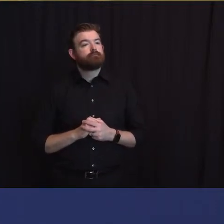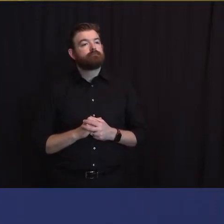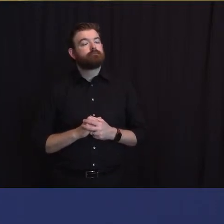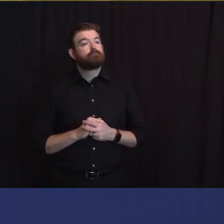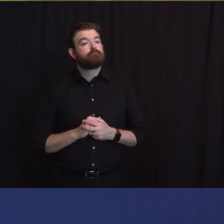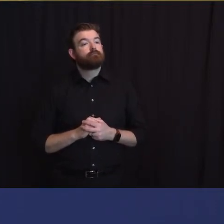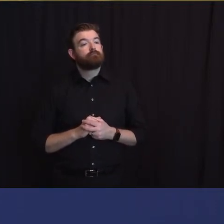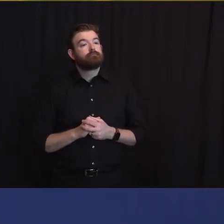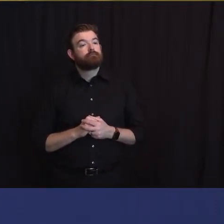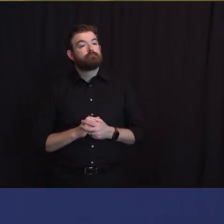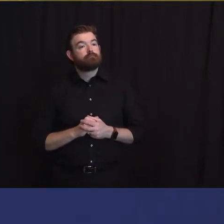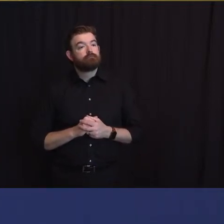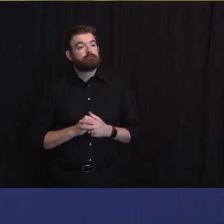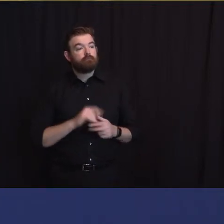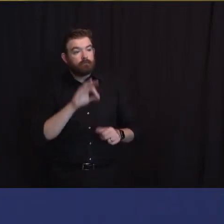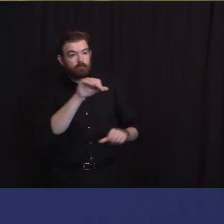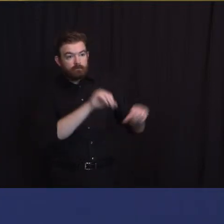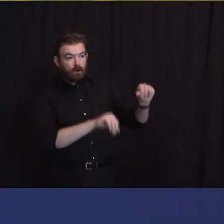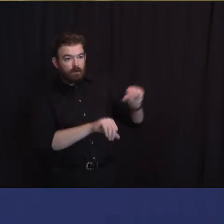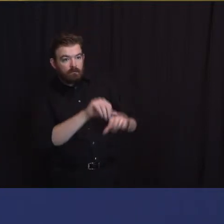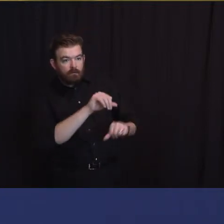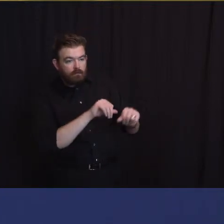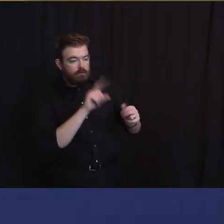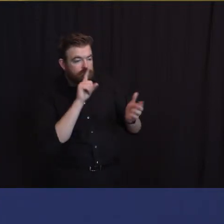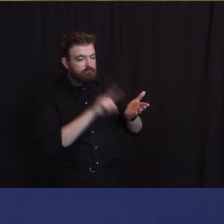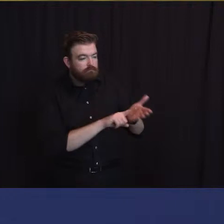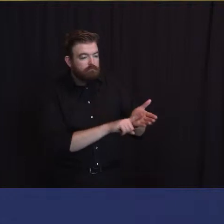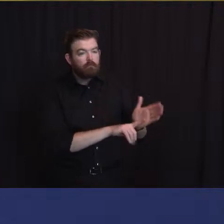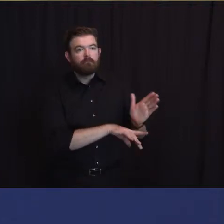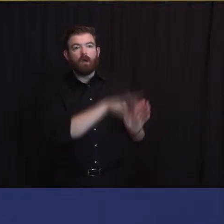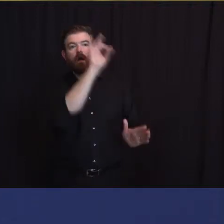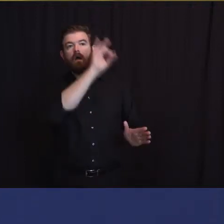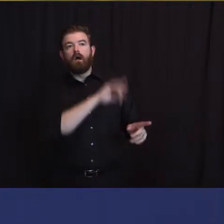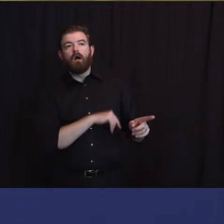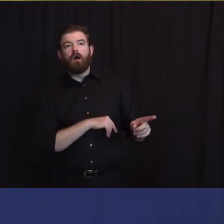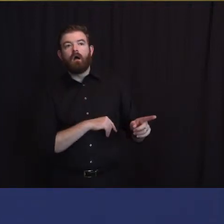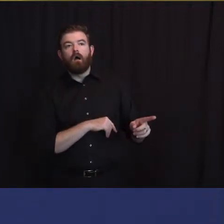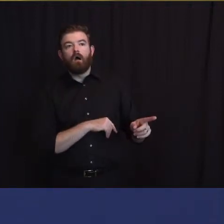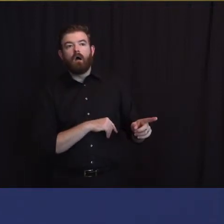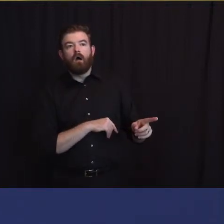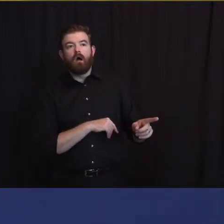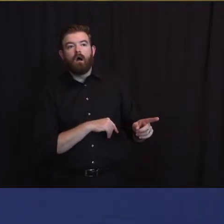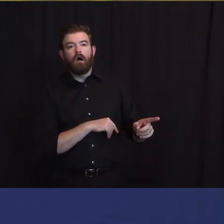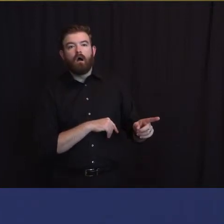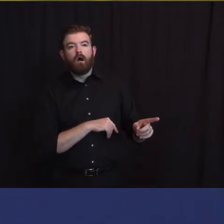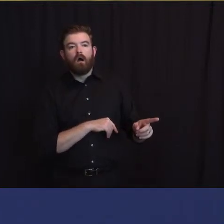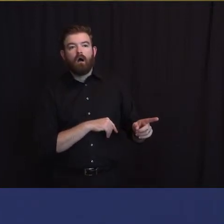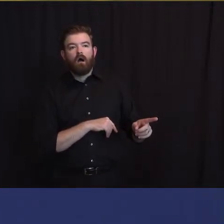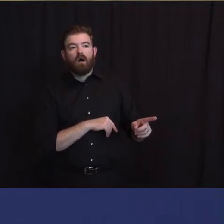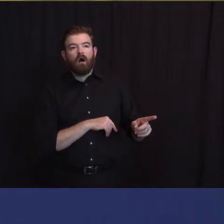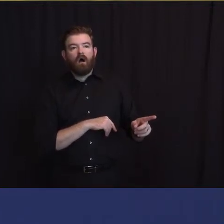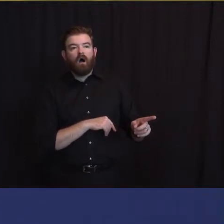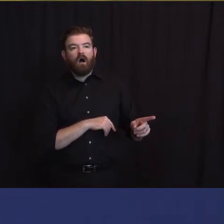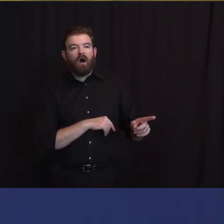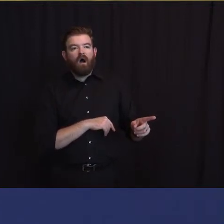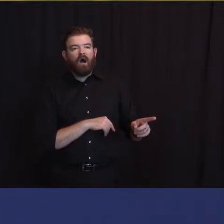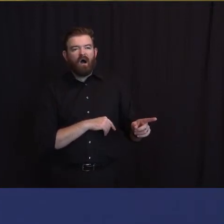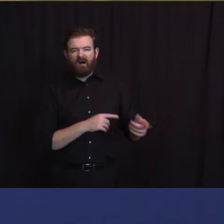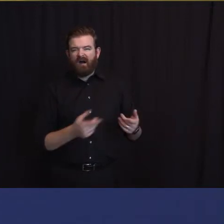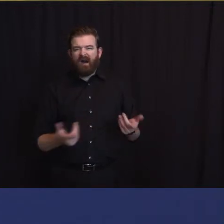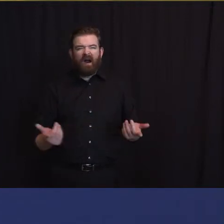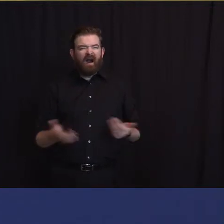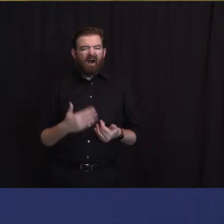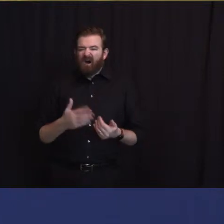easy, right? You just don't wear this that next day. So stay tuned. Anything to add in terms of when? The answer is we don't know this,